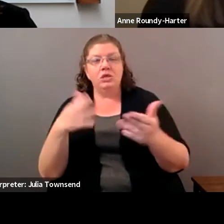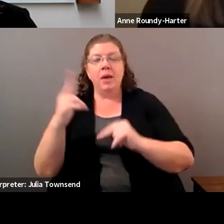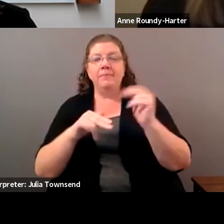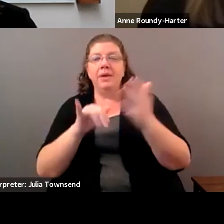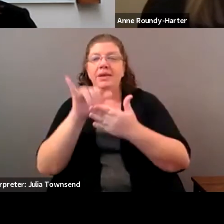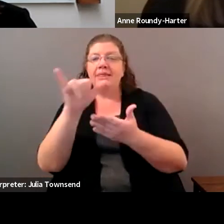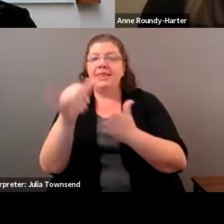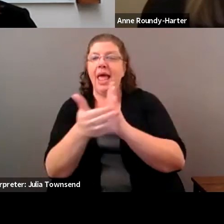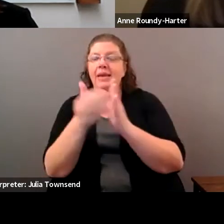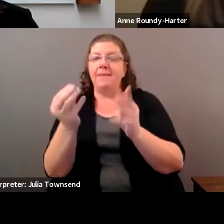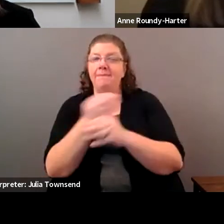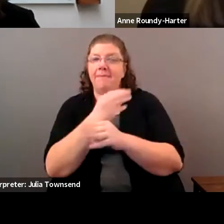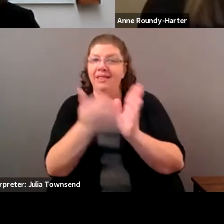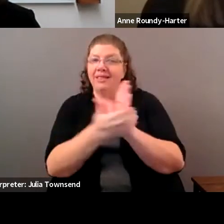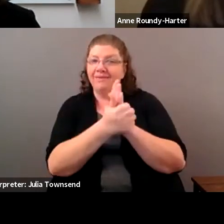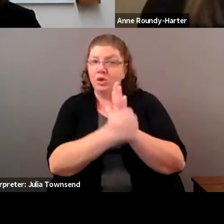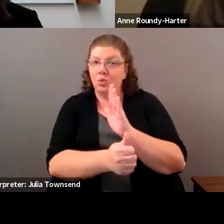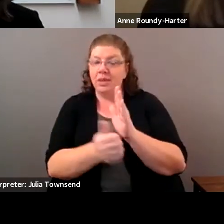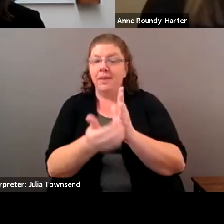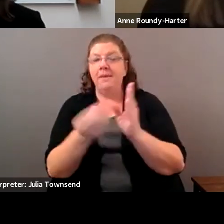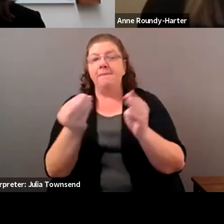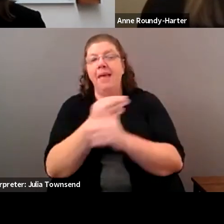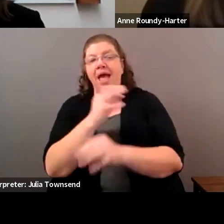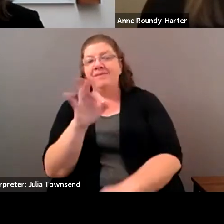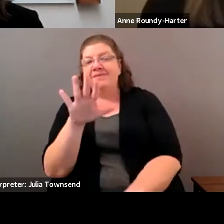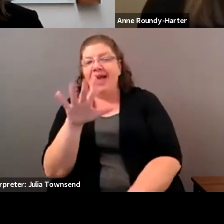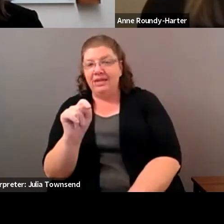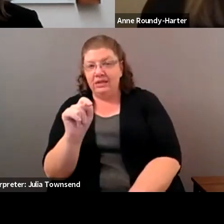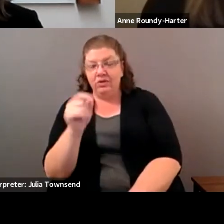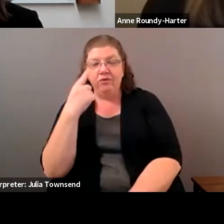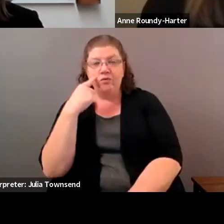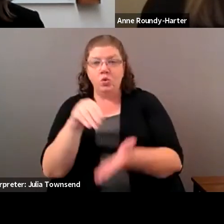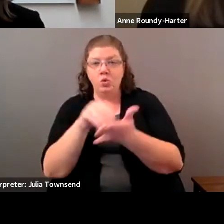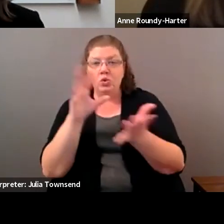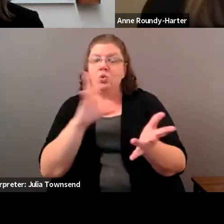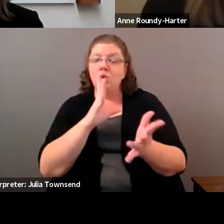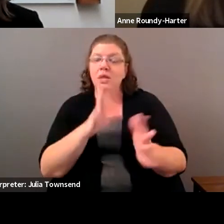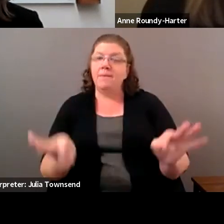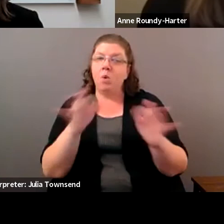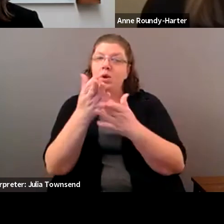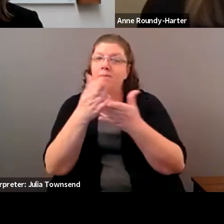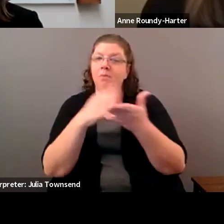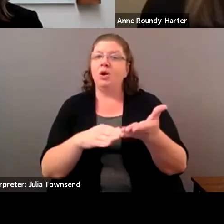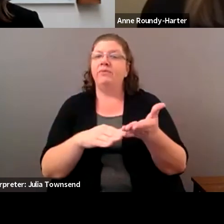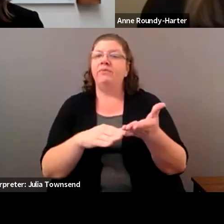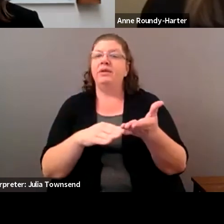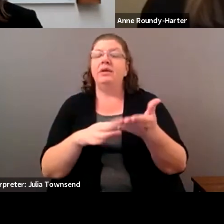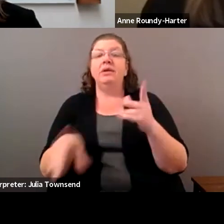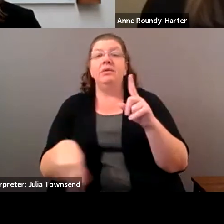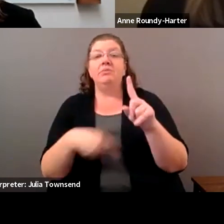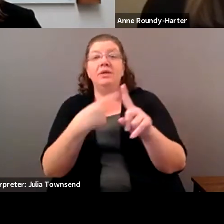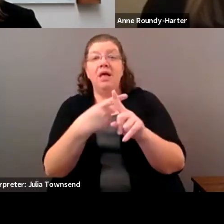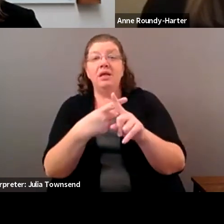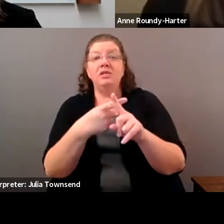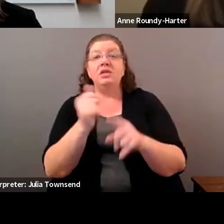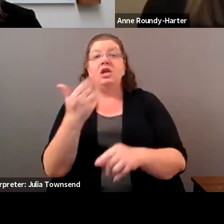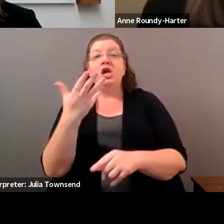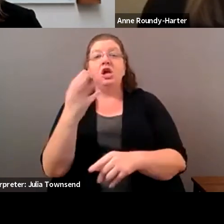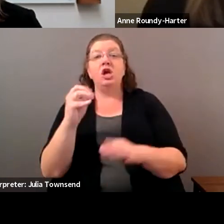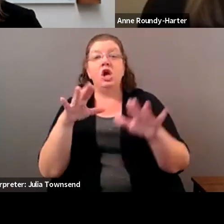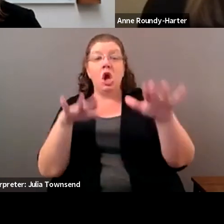math fluency and those math facts for students as an integral part of it. Additionally,